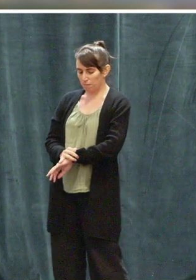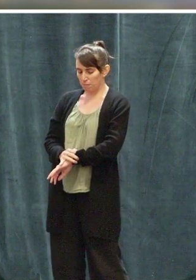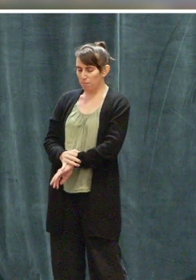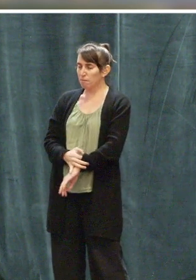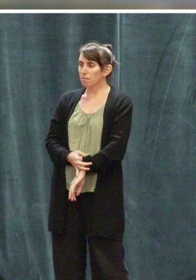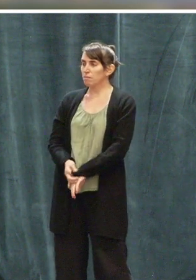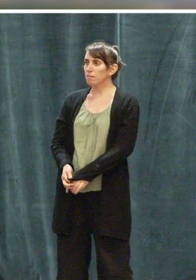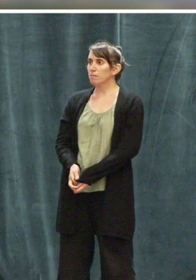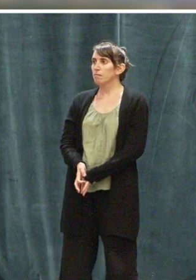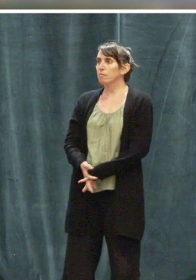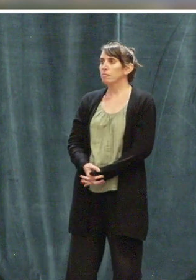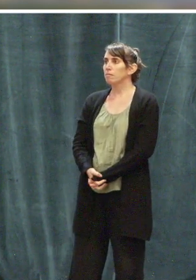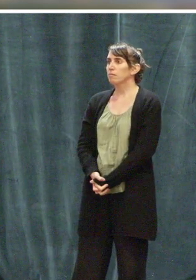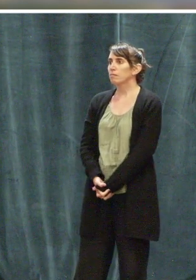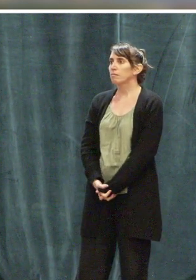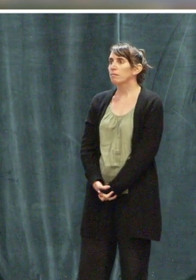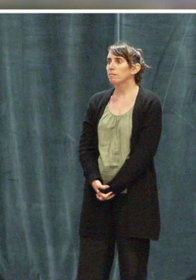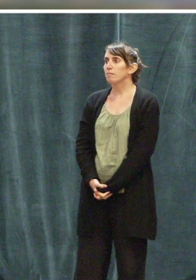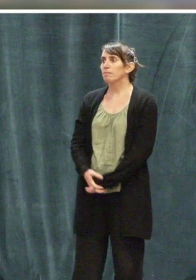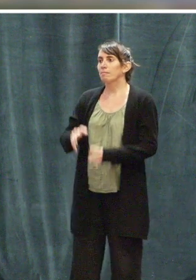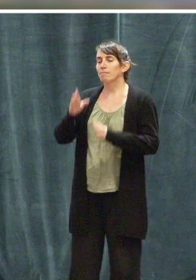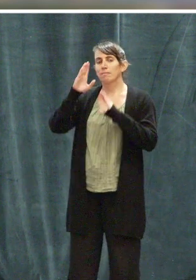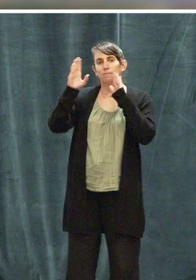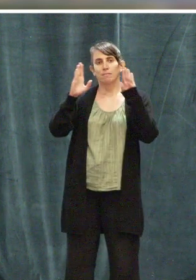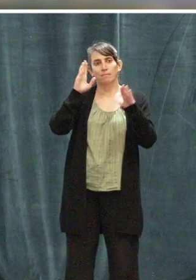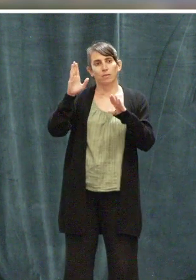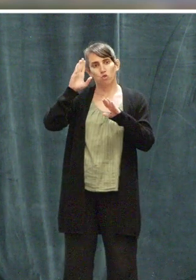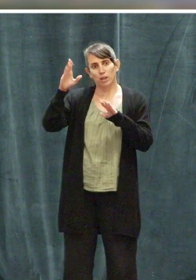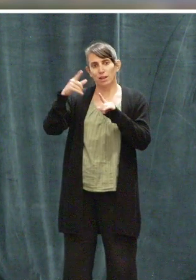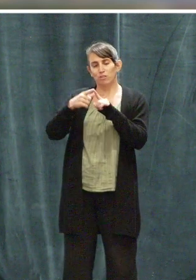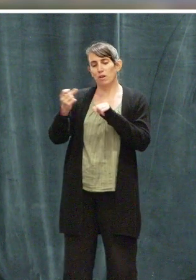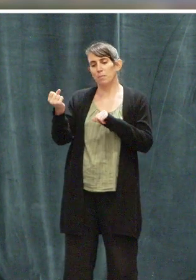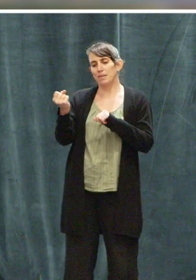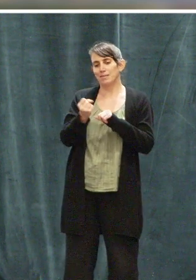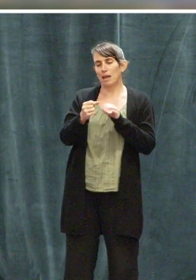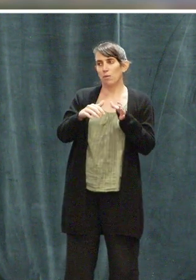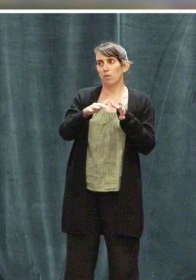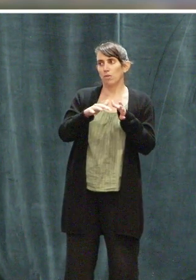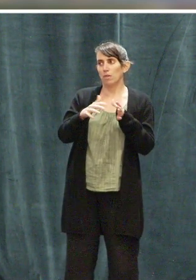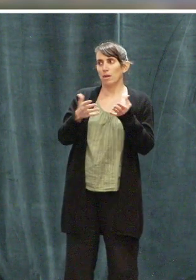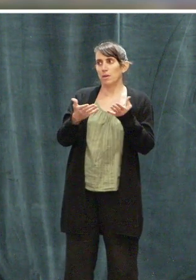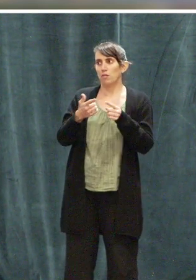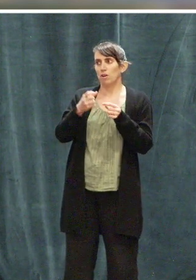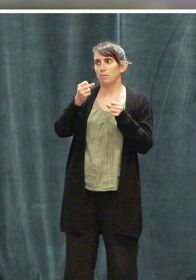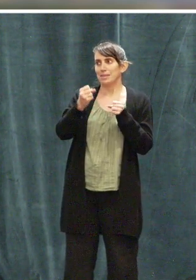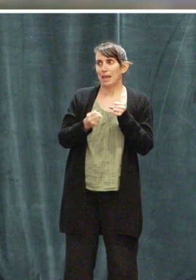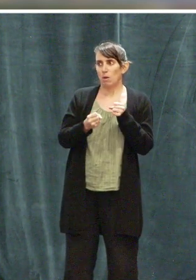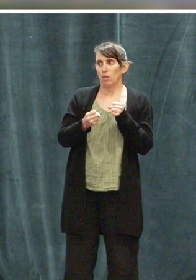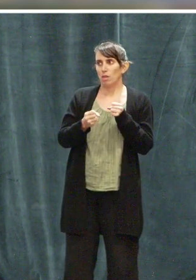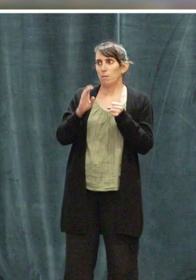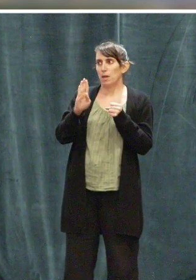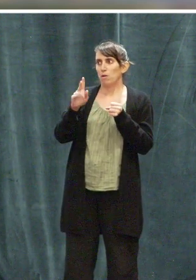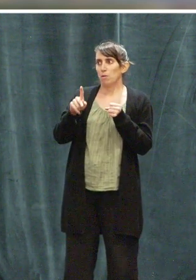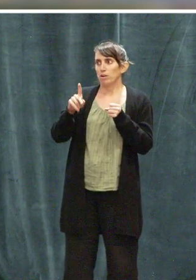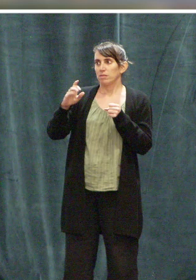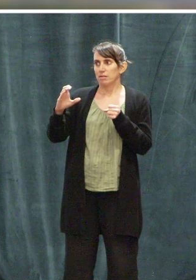Hi. From the south. I'm here from South Battery Park City. I